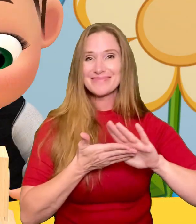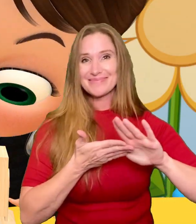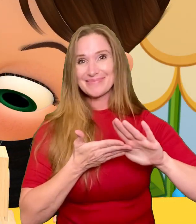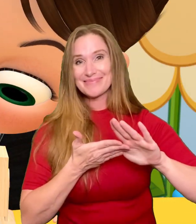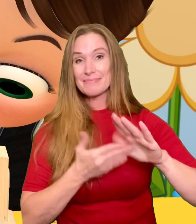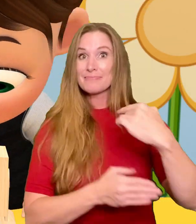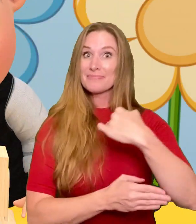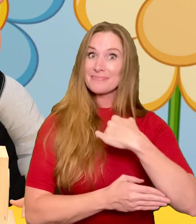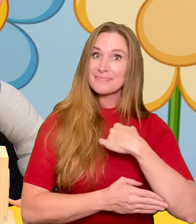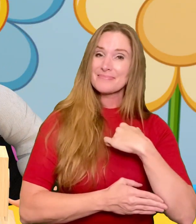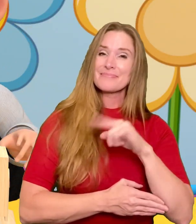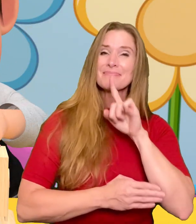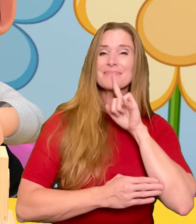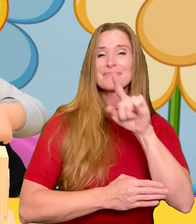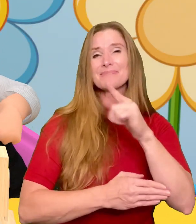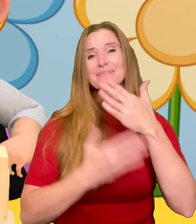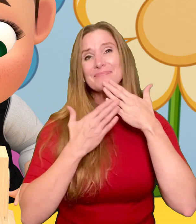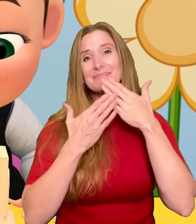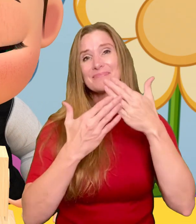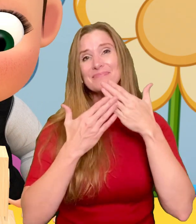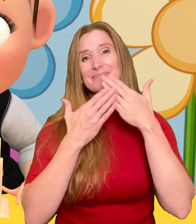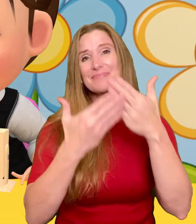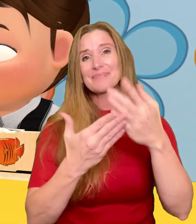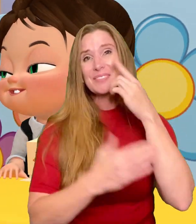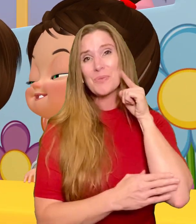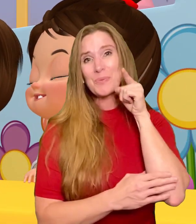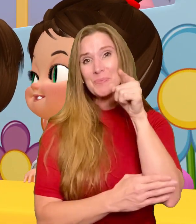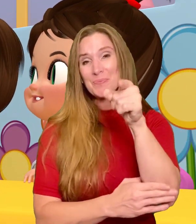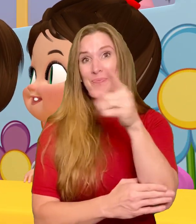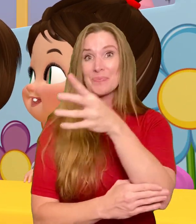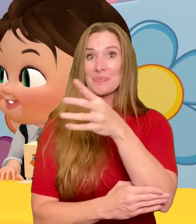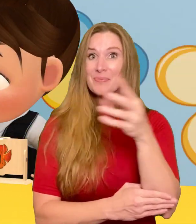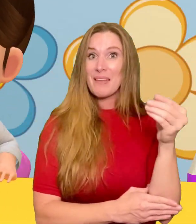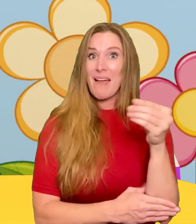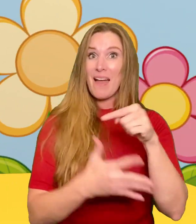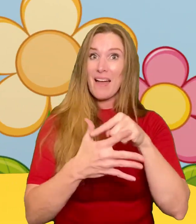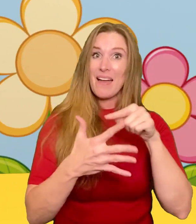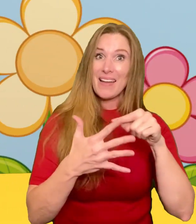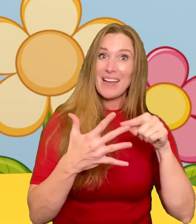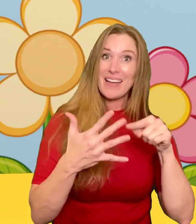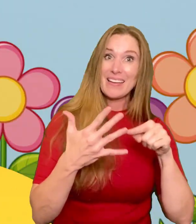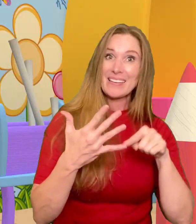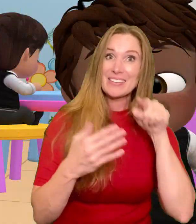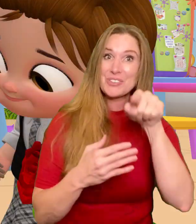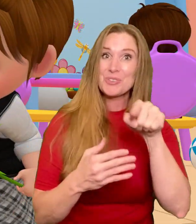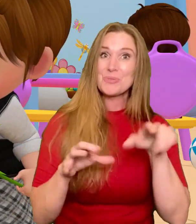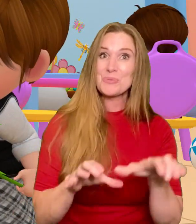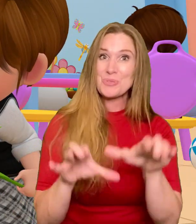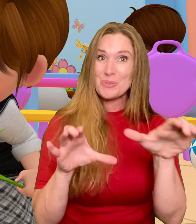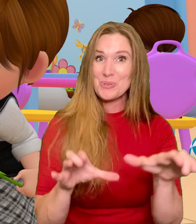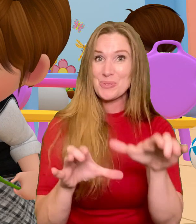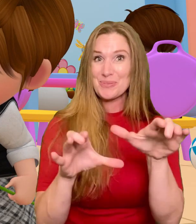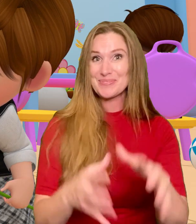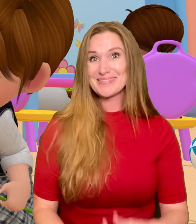and kind I'm really so grateful for you And all the things that